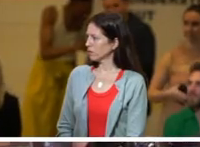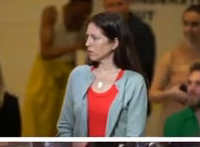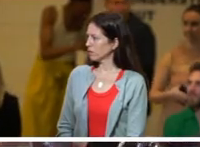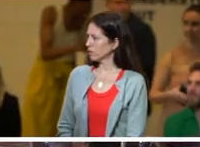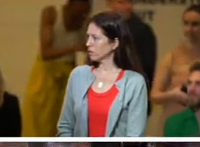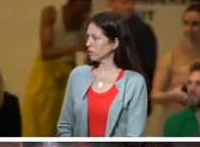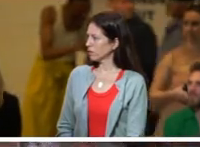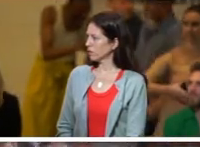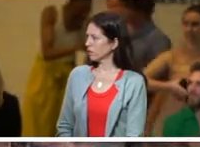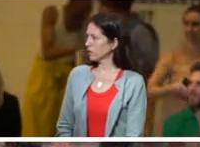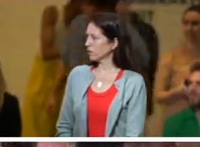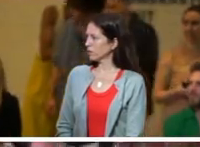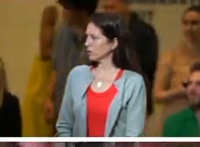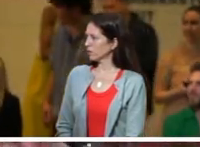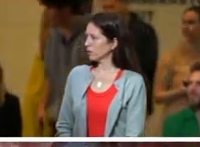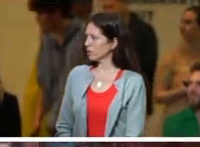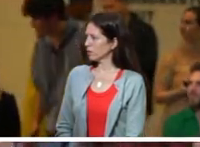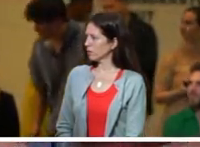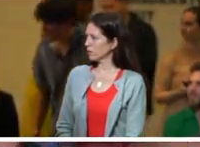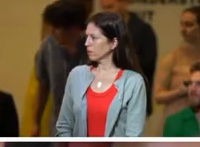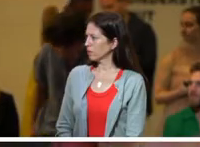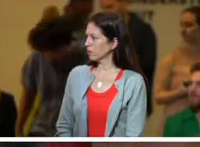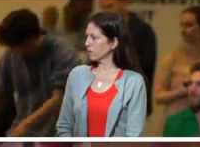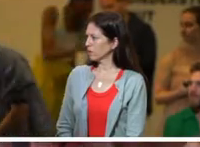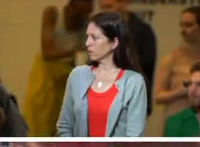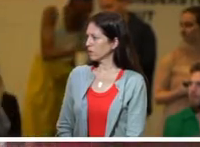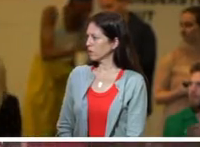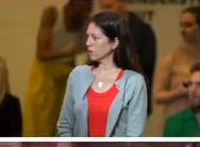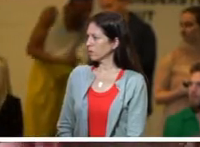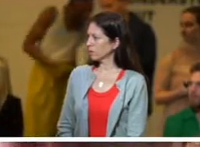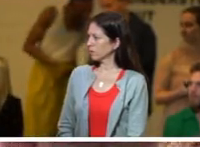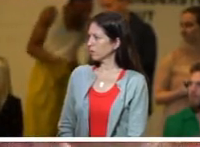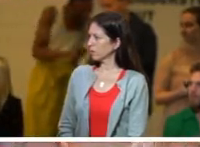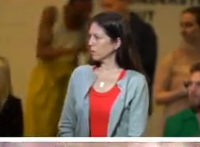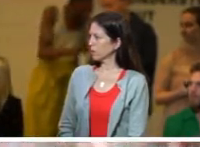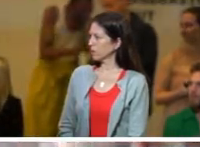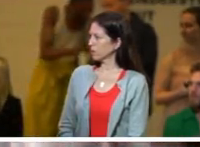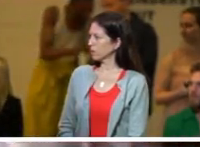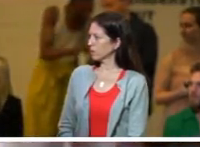Thank you.